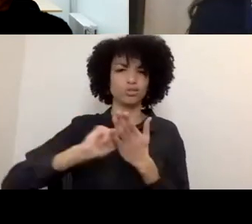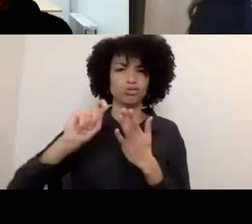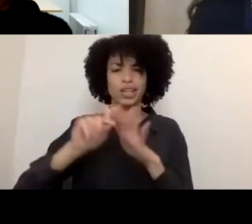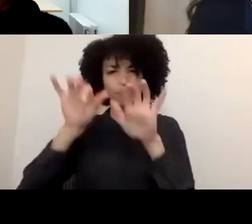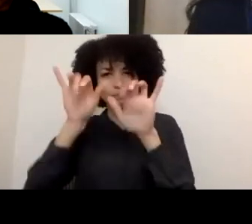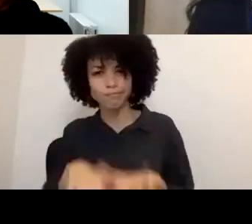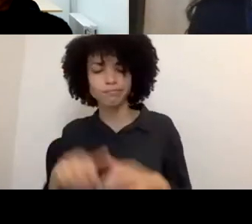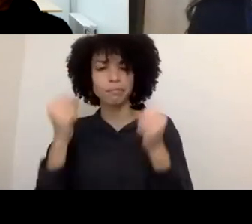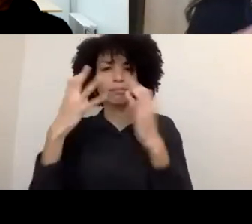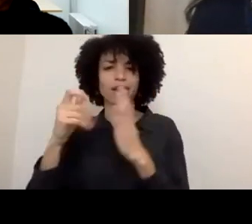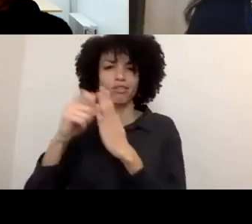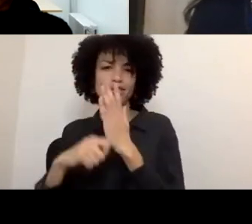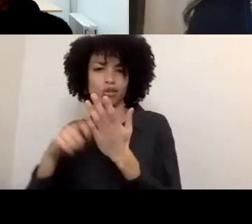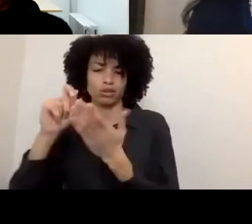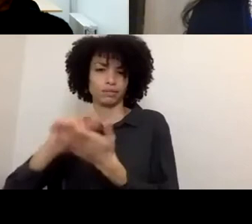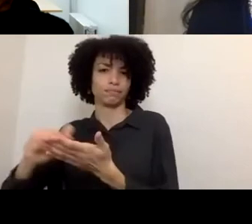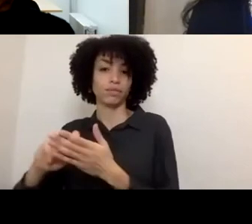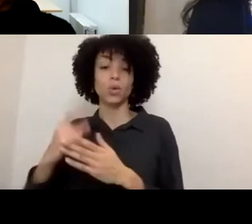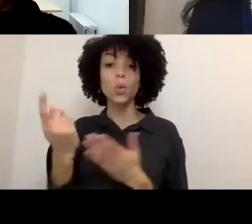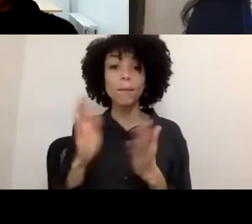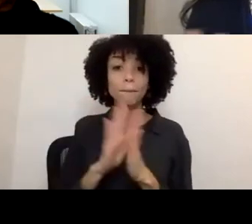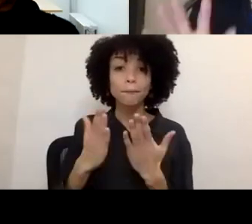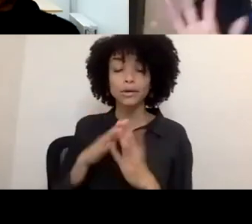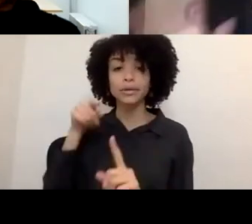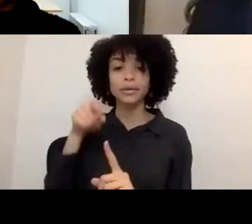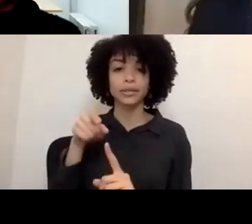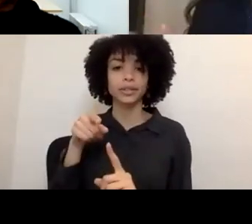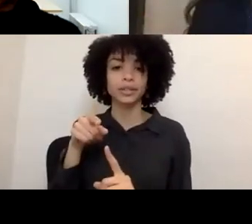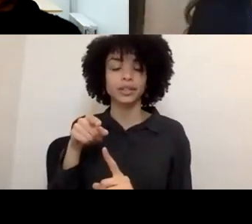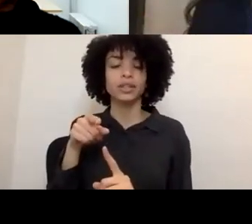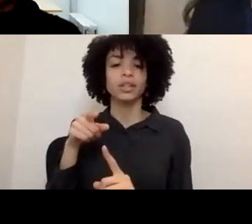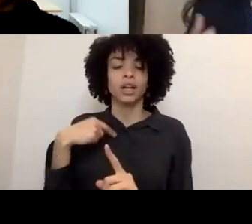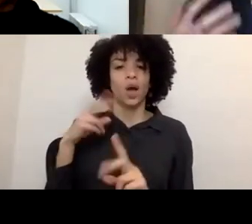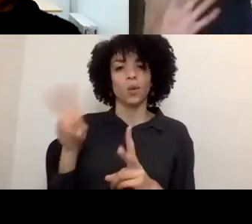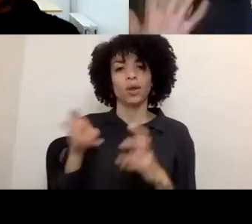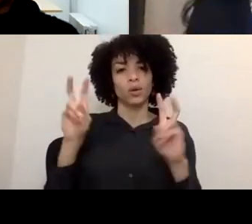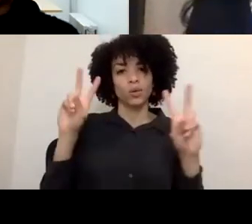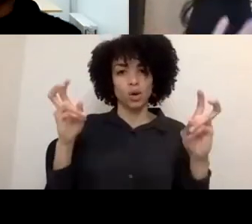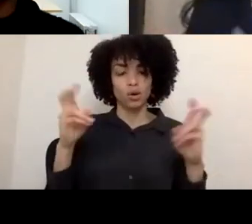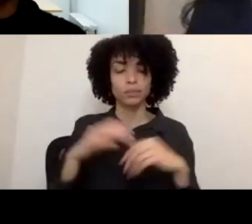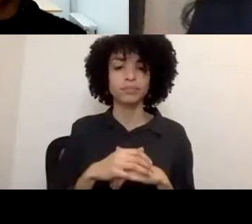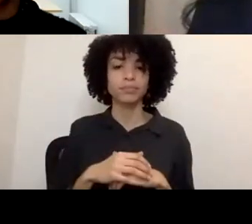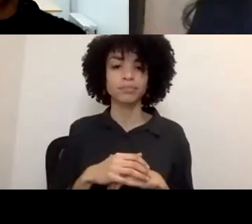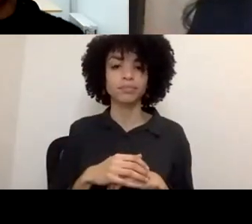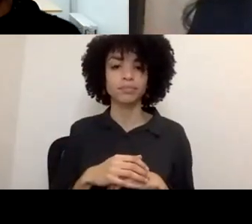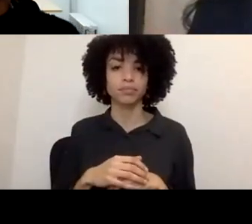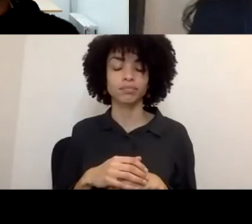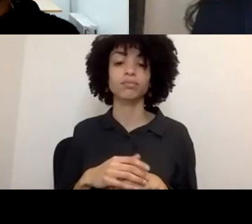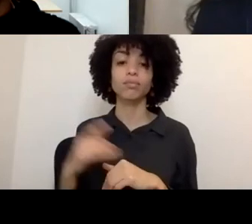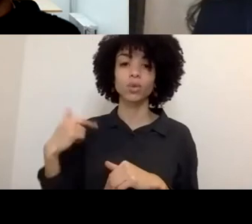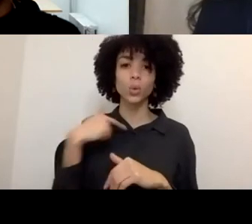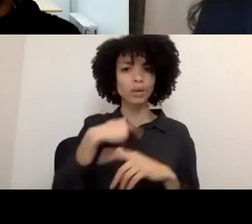about. So in one of his books, he writes, and I'll quote here, so, even as we have come to